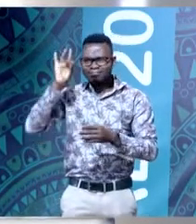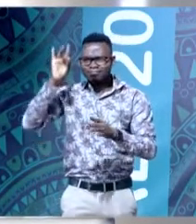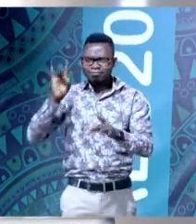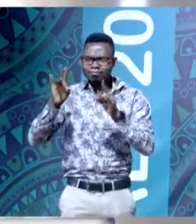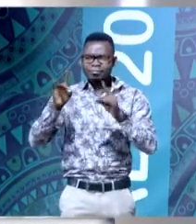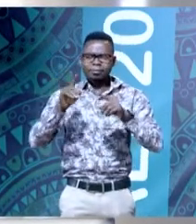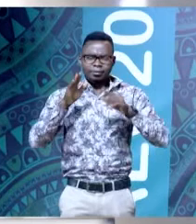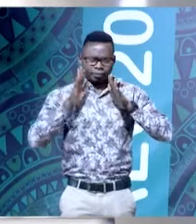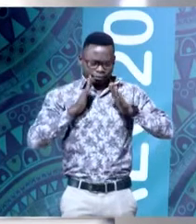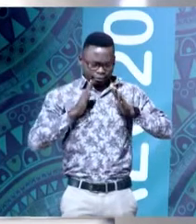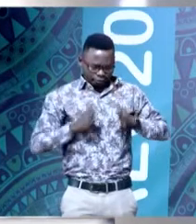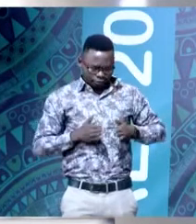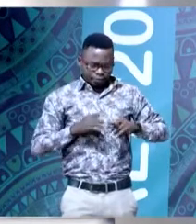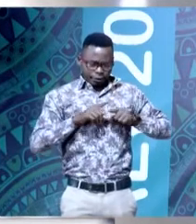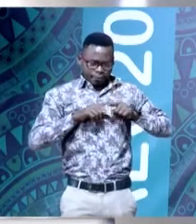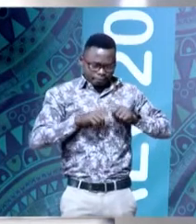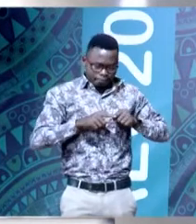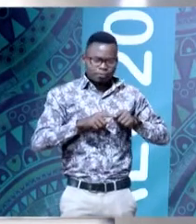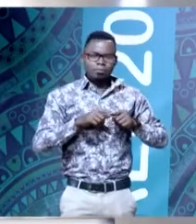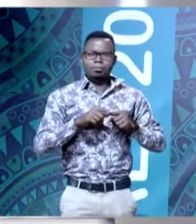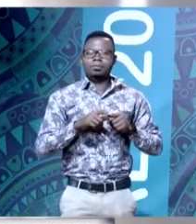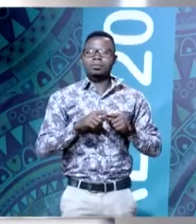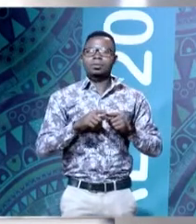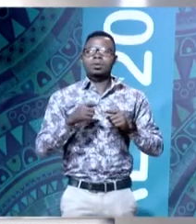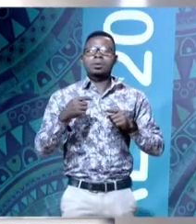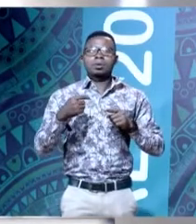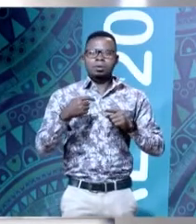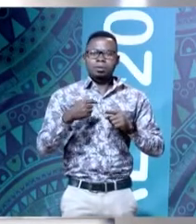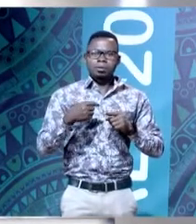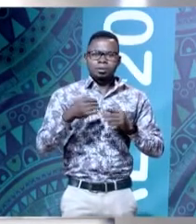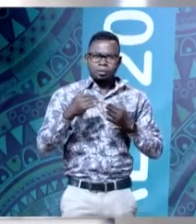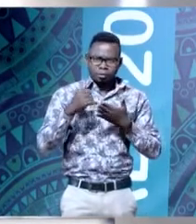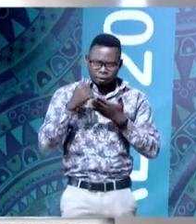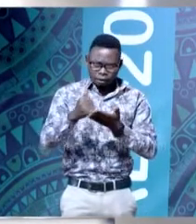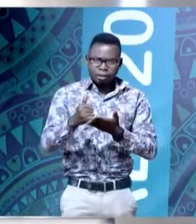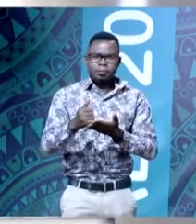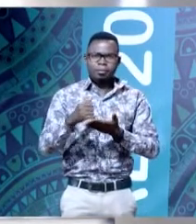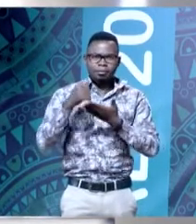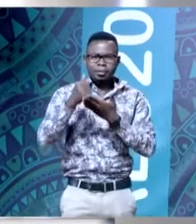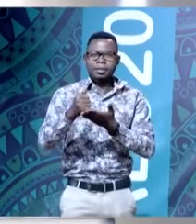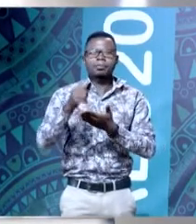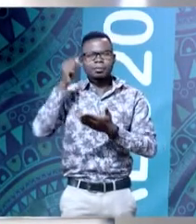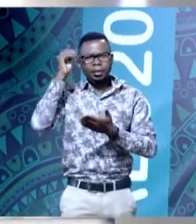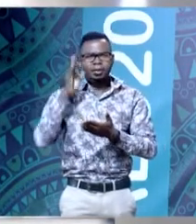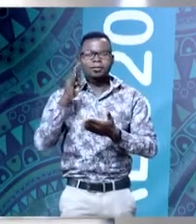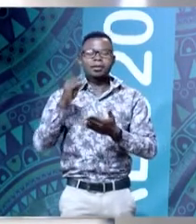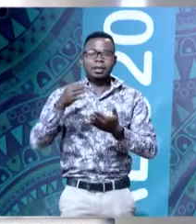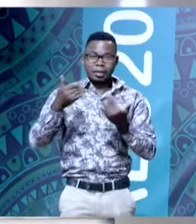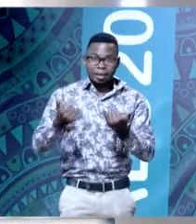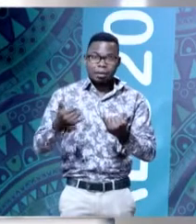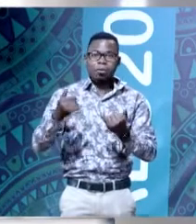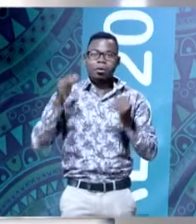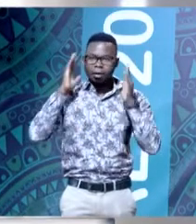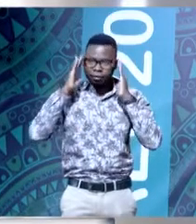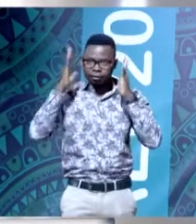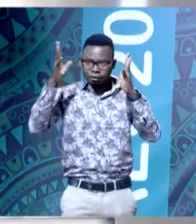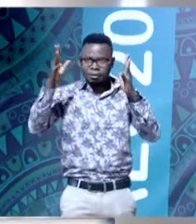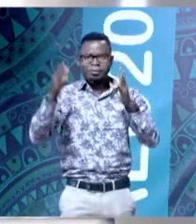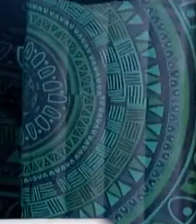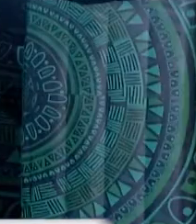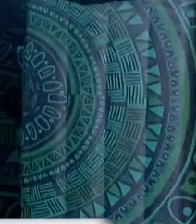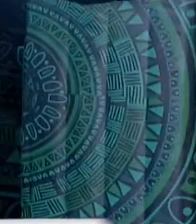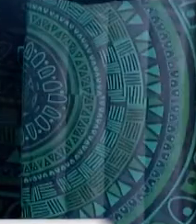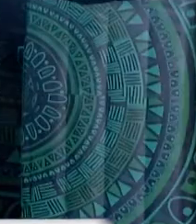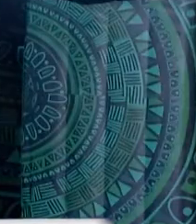can achieve what we want to achieve for the common good and for the future generations. Thank you, Madam. Thank you very